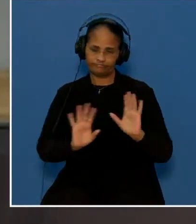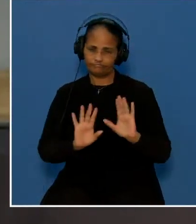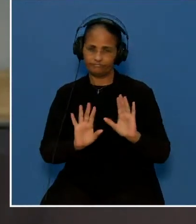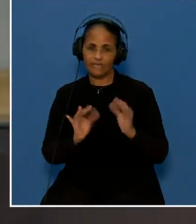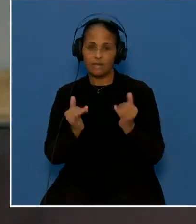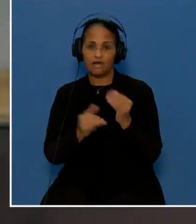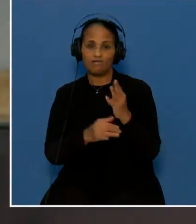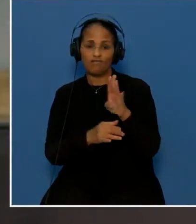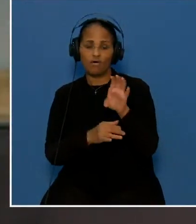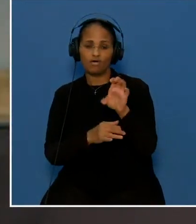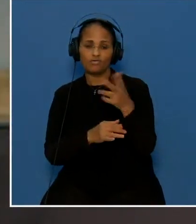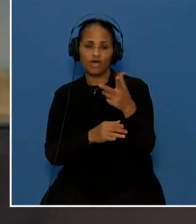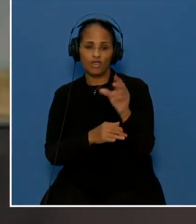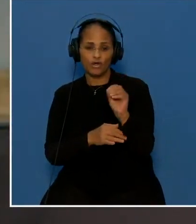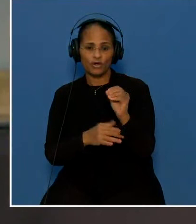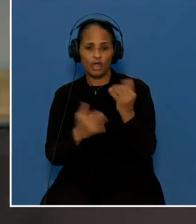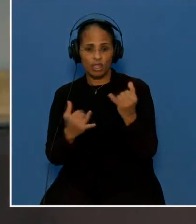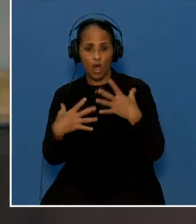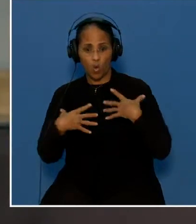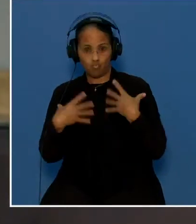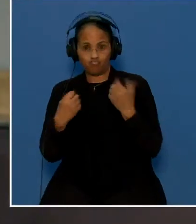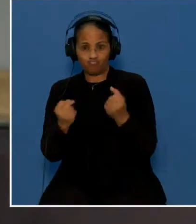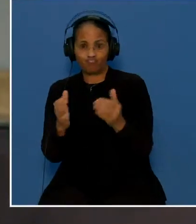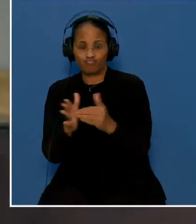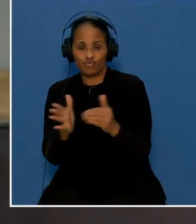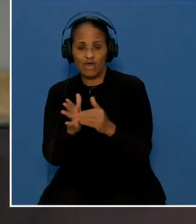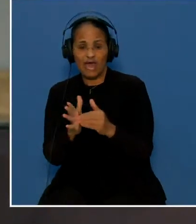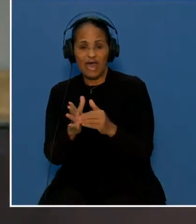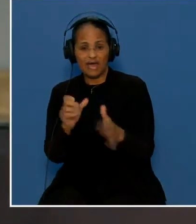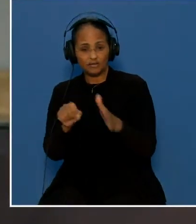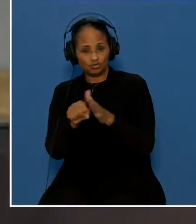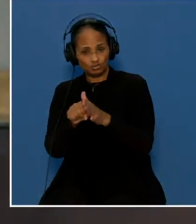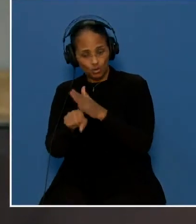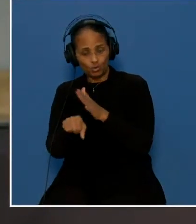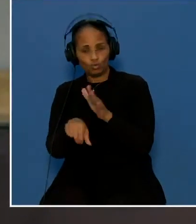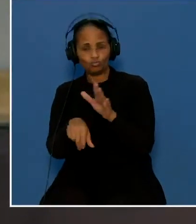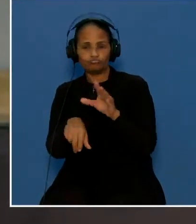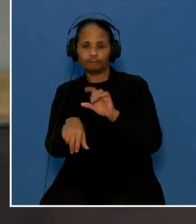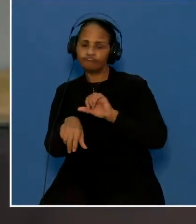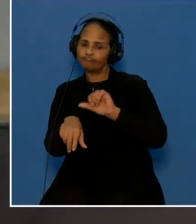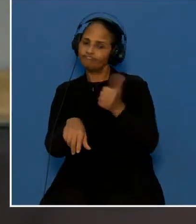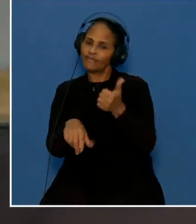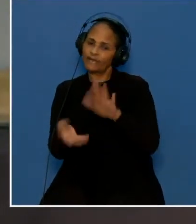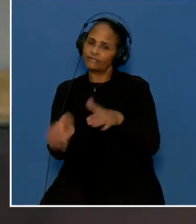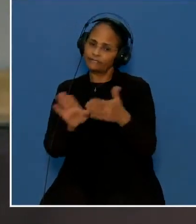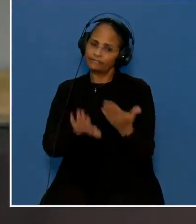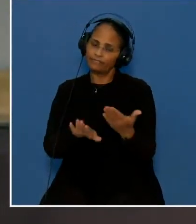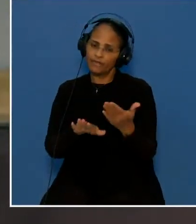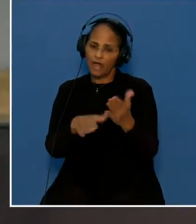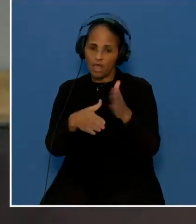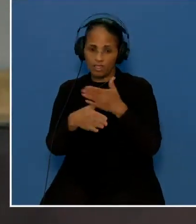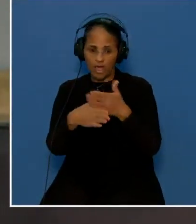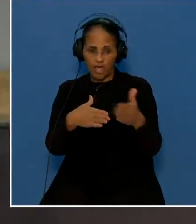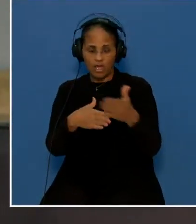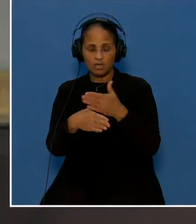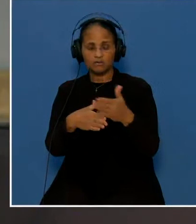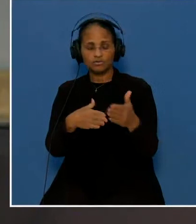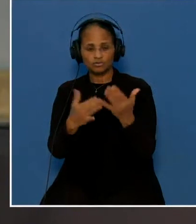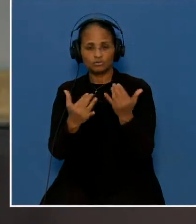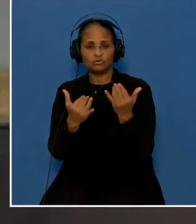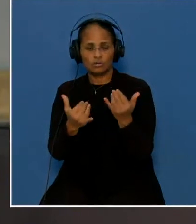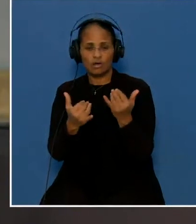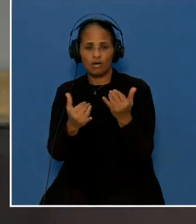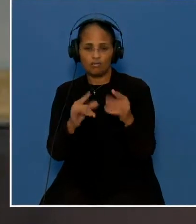total of 430 have recovered, and the total deceased remains at 10. The mean age of all of our confirmed